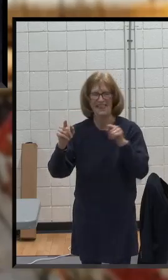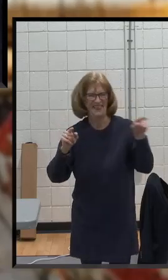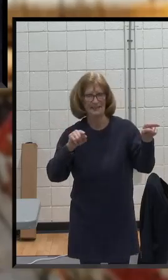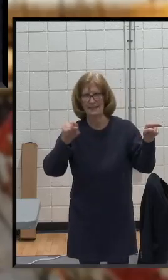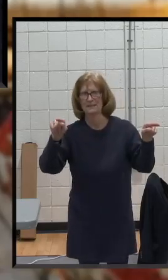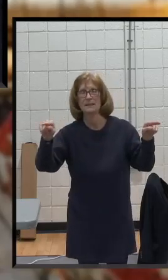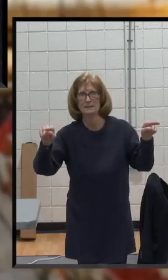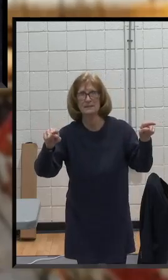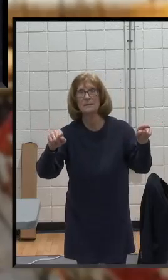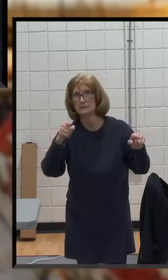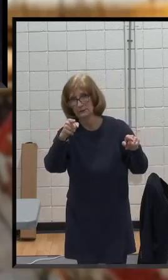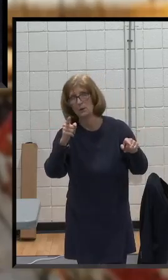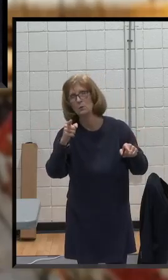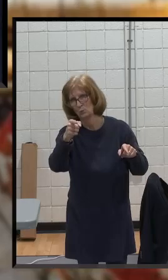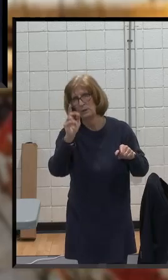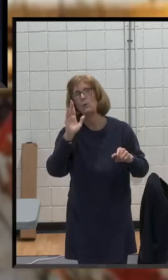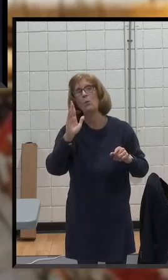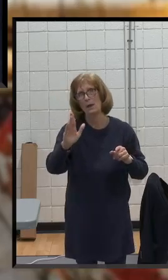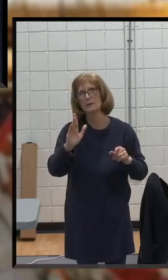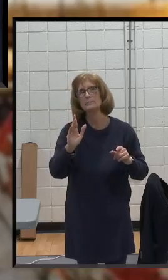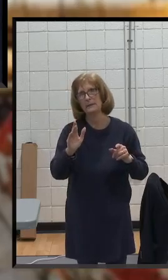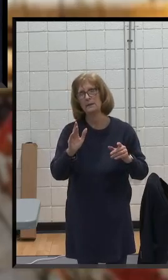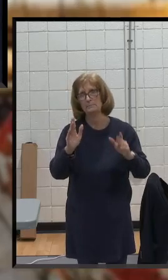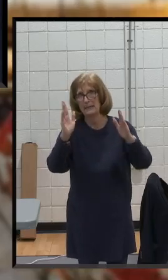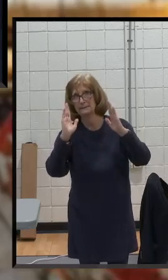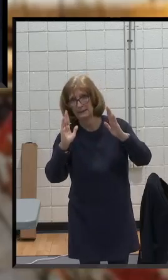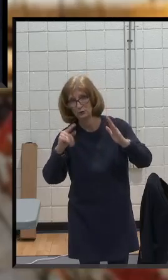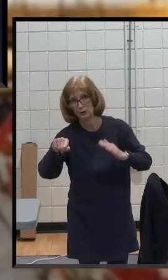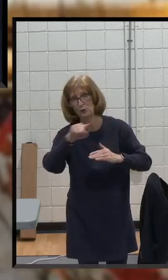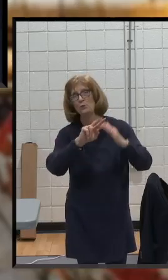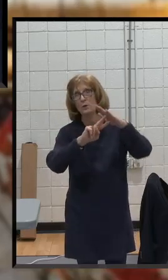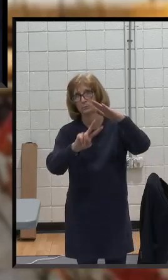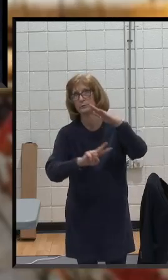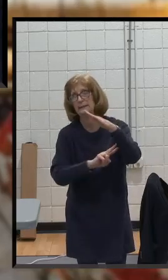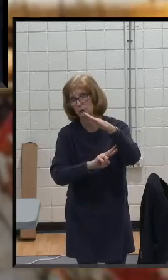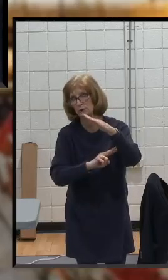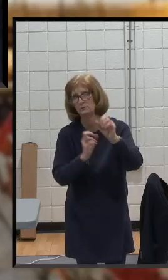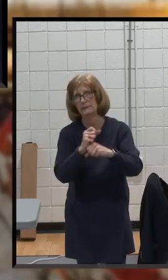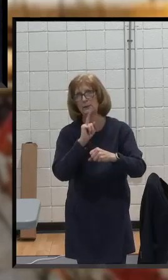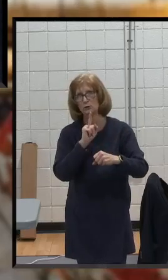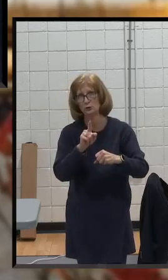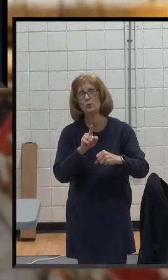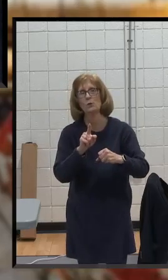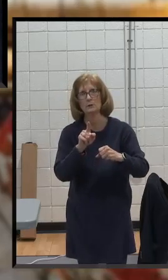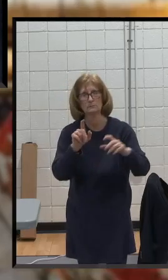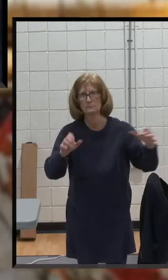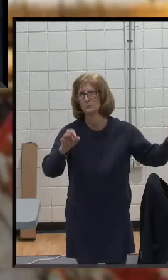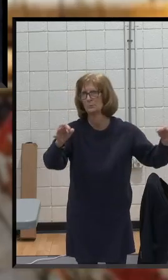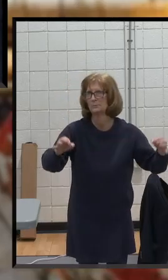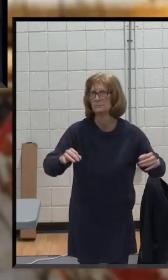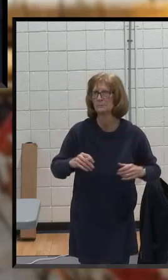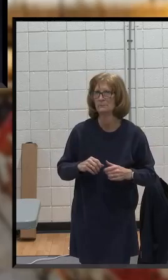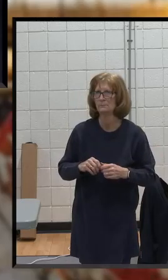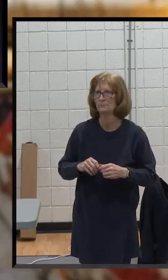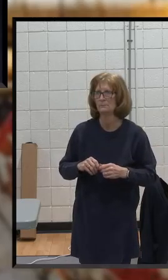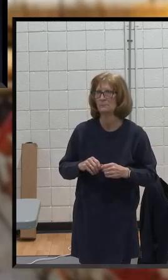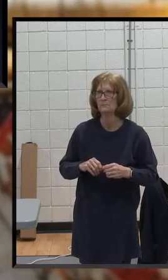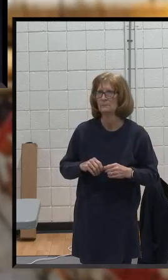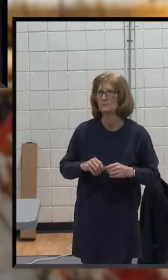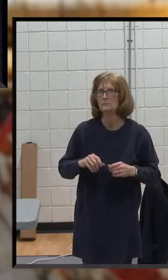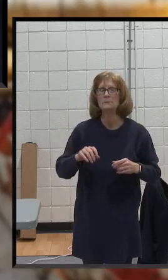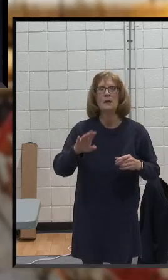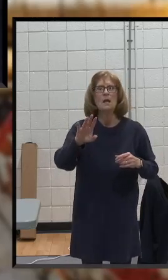keeping a close eye on the bridge deck between now and the start of the construction project. If you do see any potholes on the bridge or